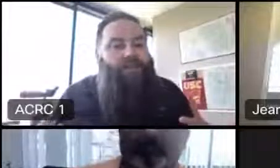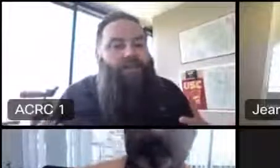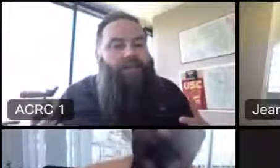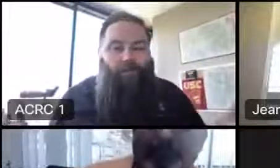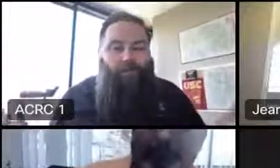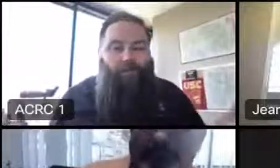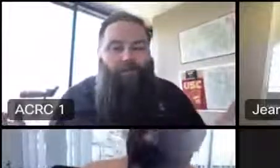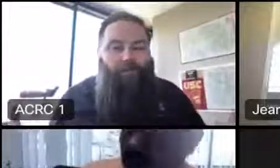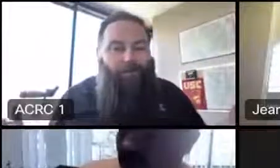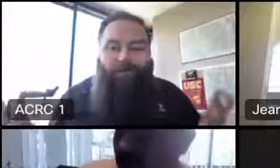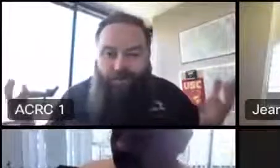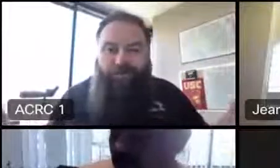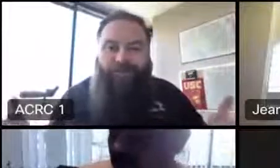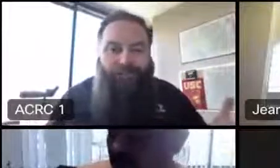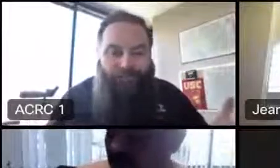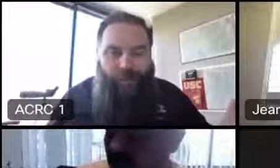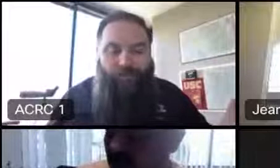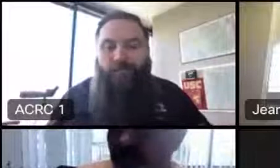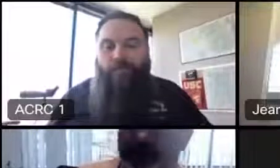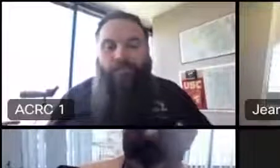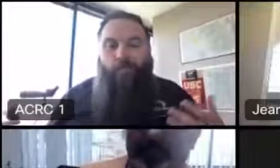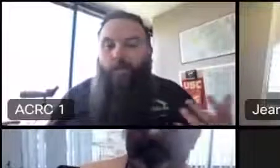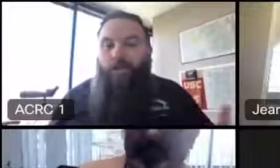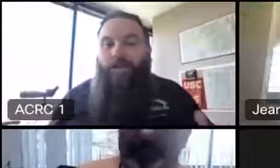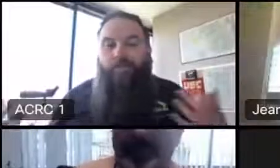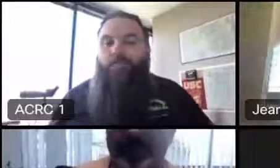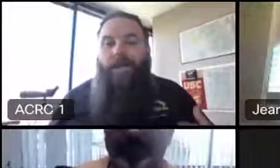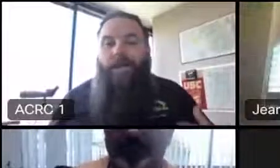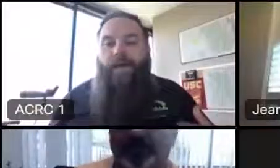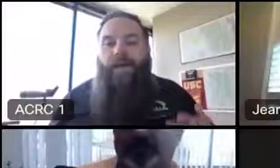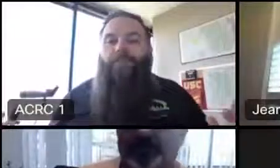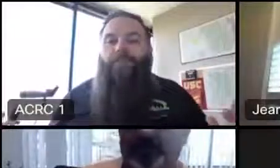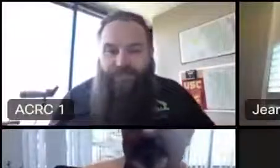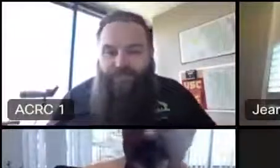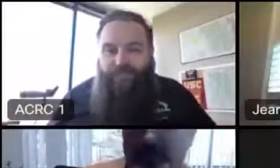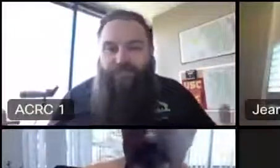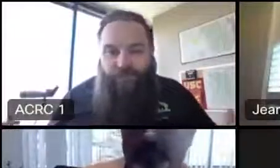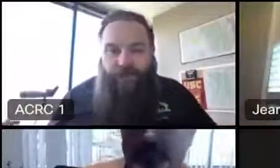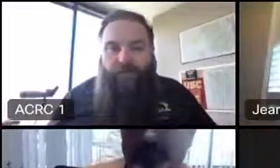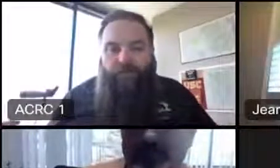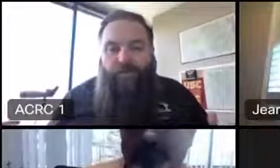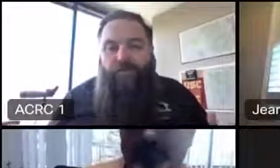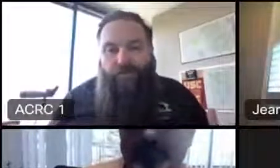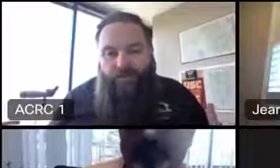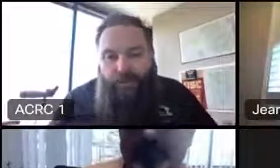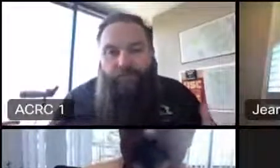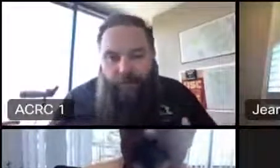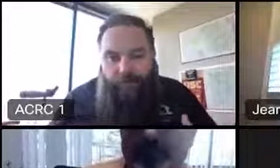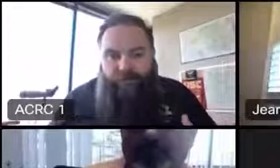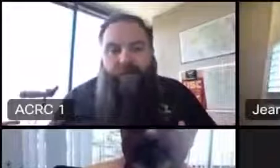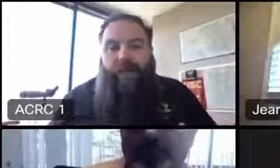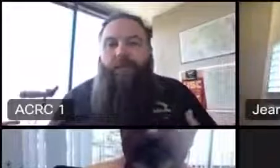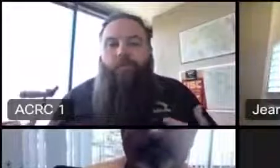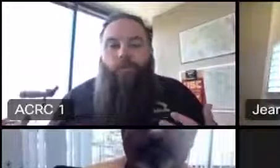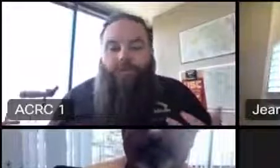up, we need to hear back from you within this certain time frame. Well, we're not hearing back from the transportation providers within those time